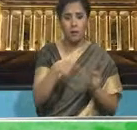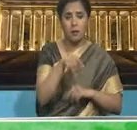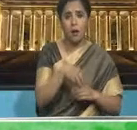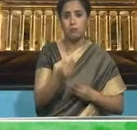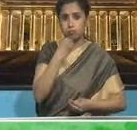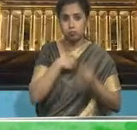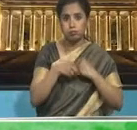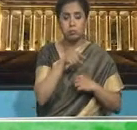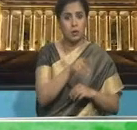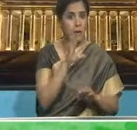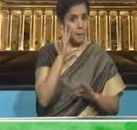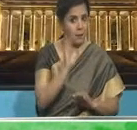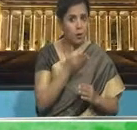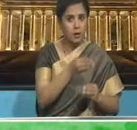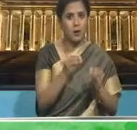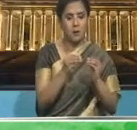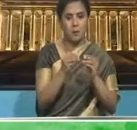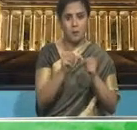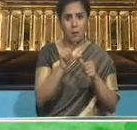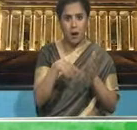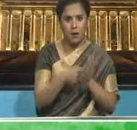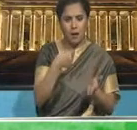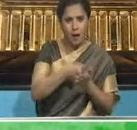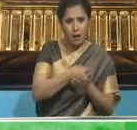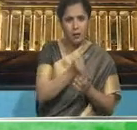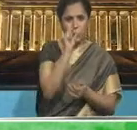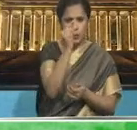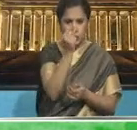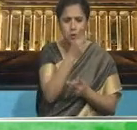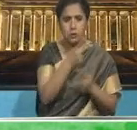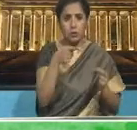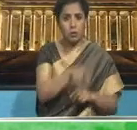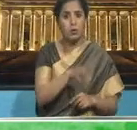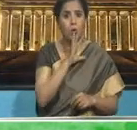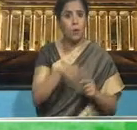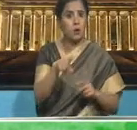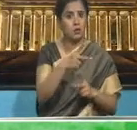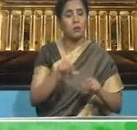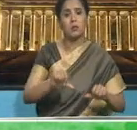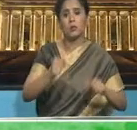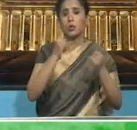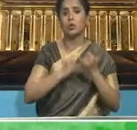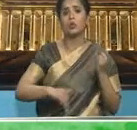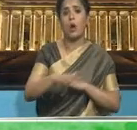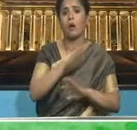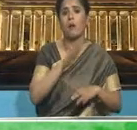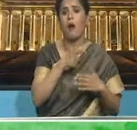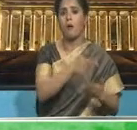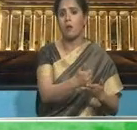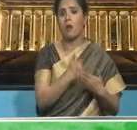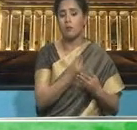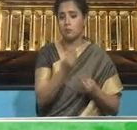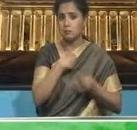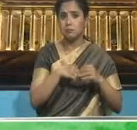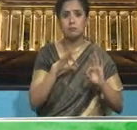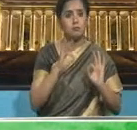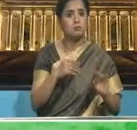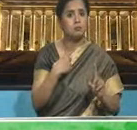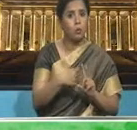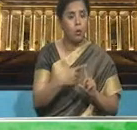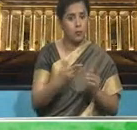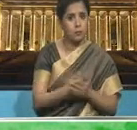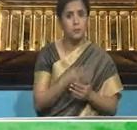diet, and they are making a comeback among sections of society. Coarse